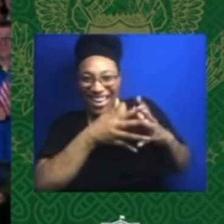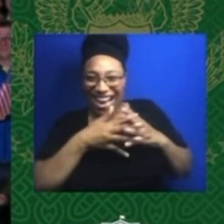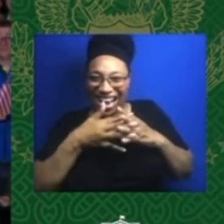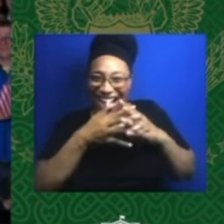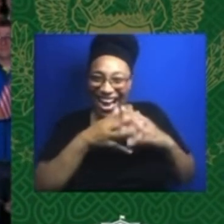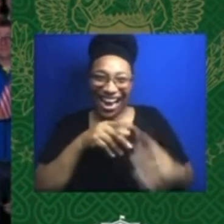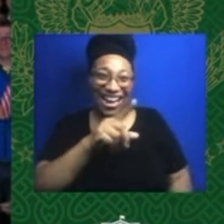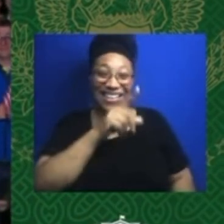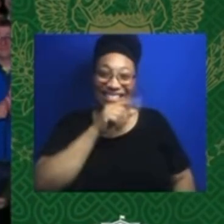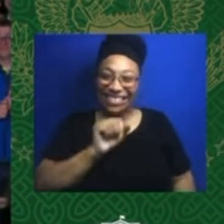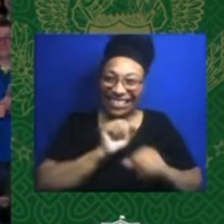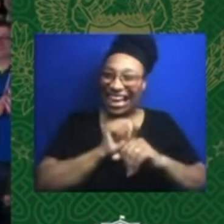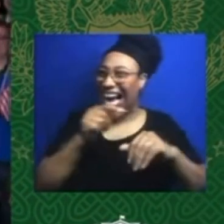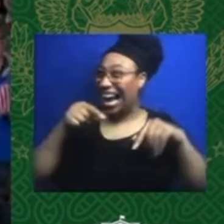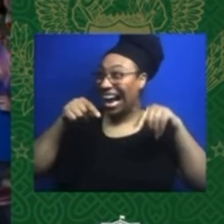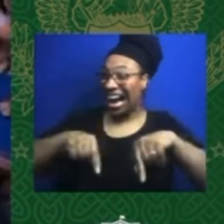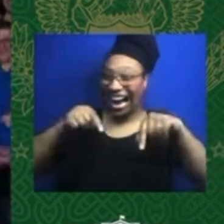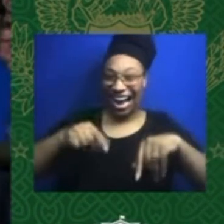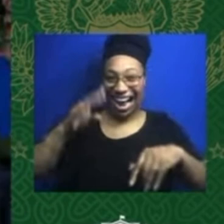of Ballina.